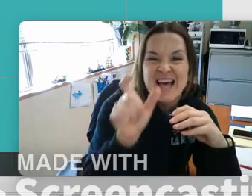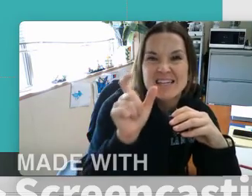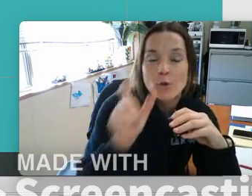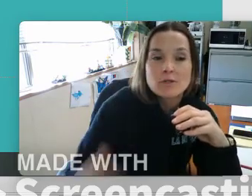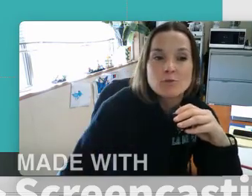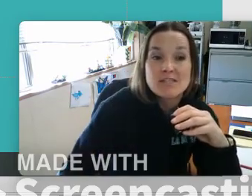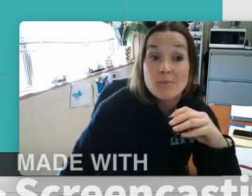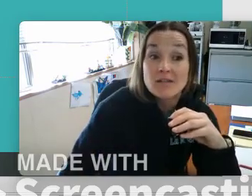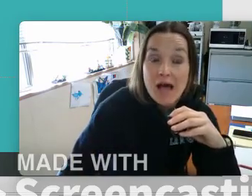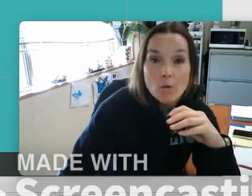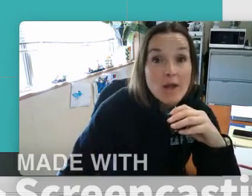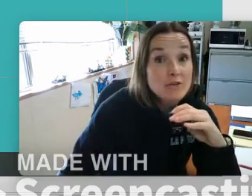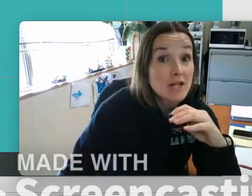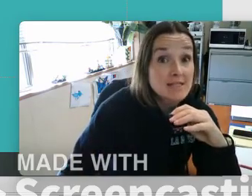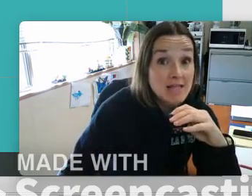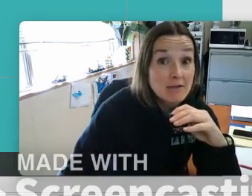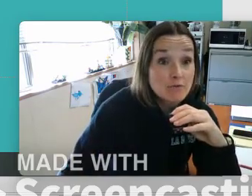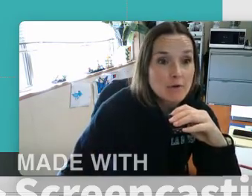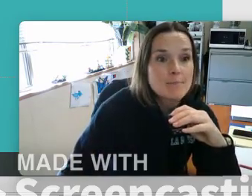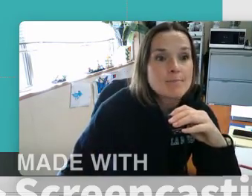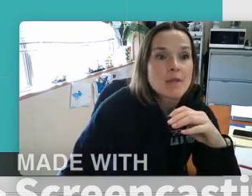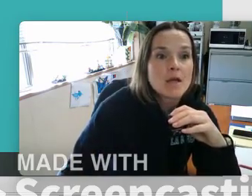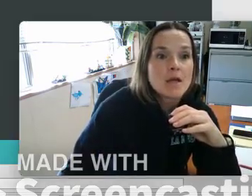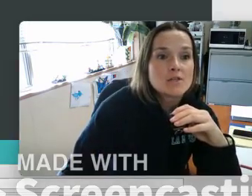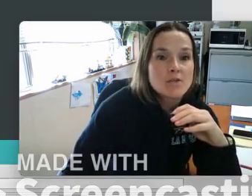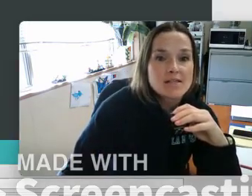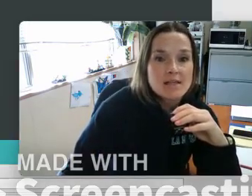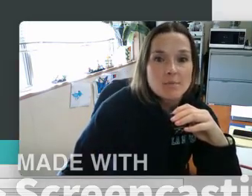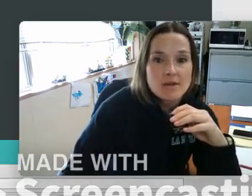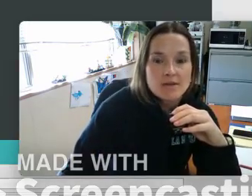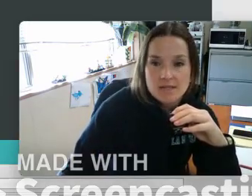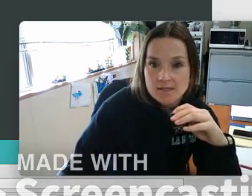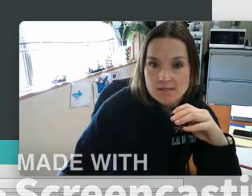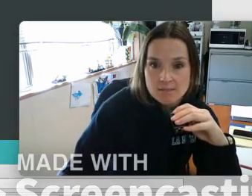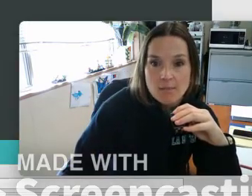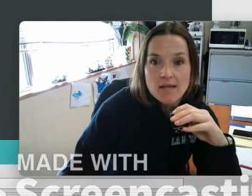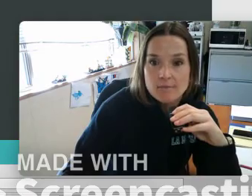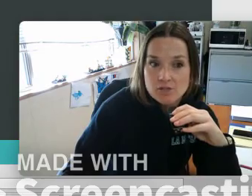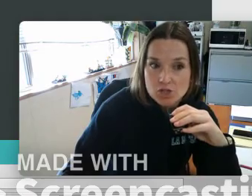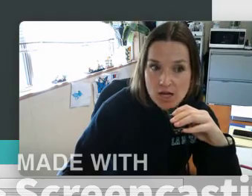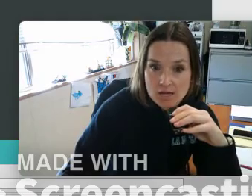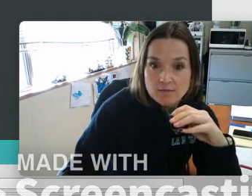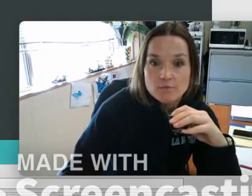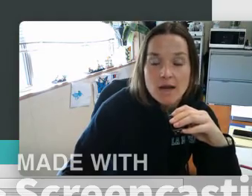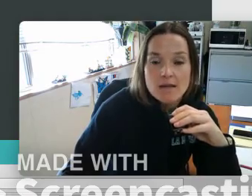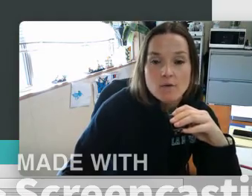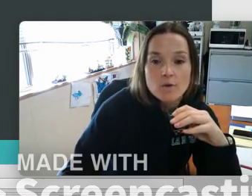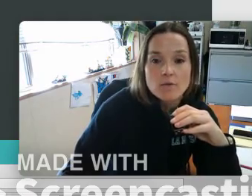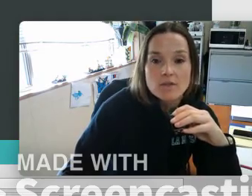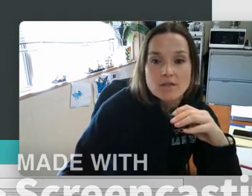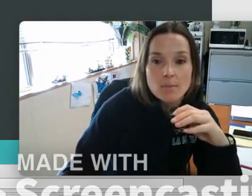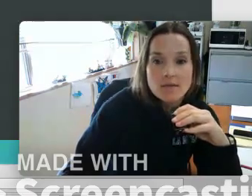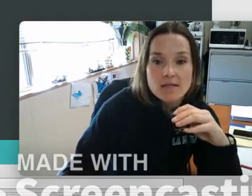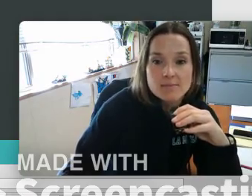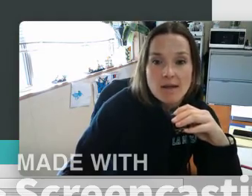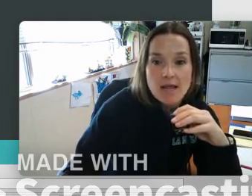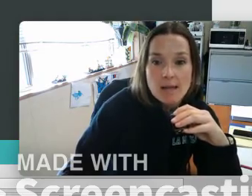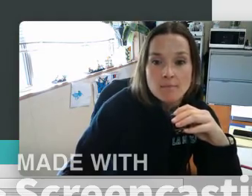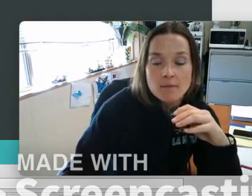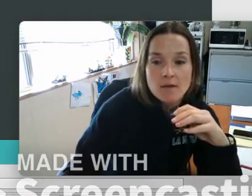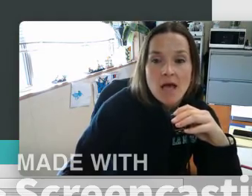that is going to be spelled out and there's not a sign for it. So the example here is this. My name is Jane, right? We know that the topic is